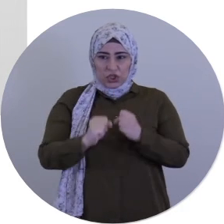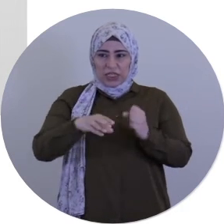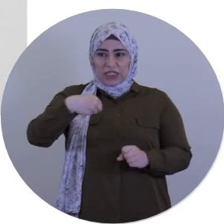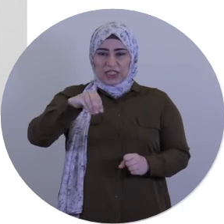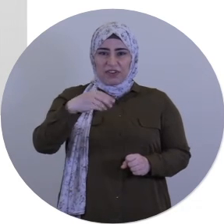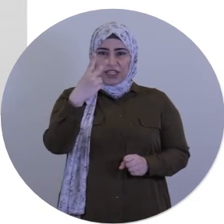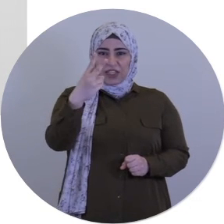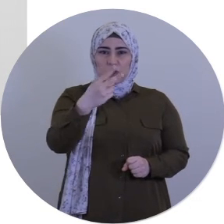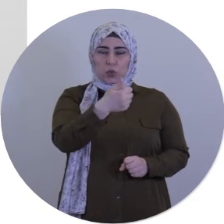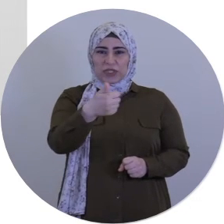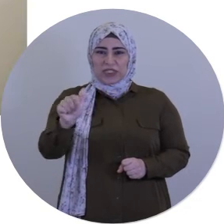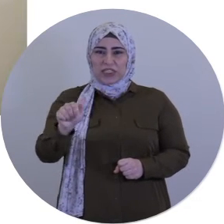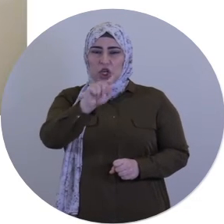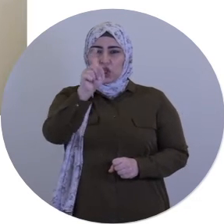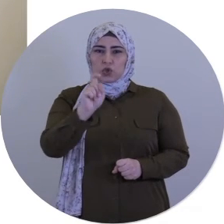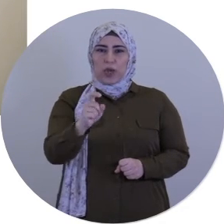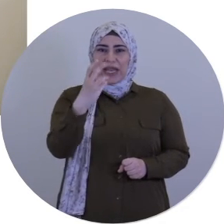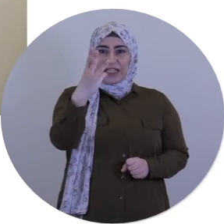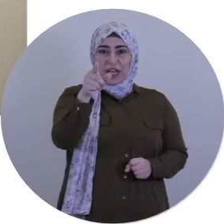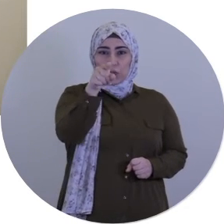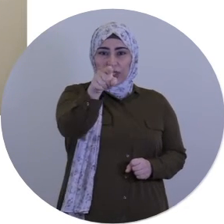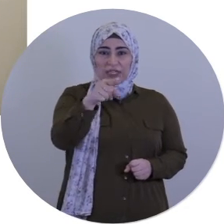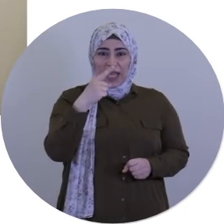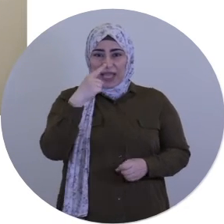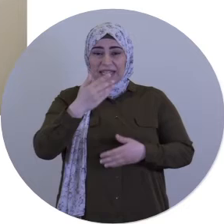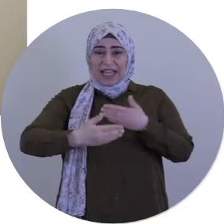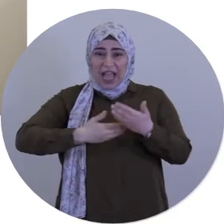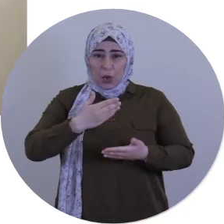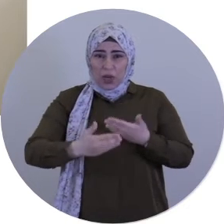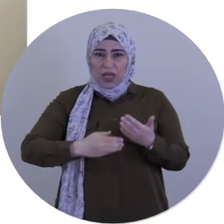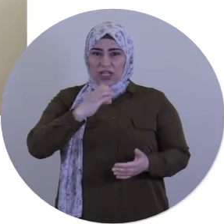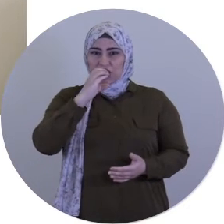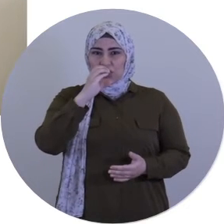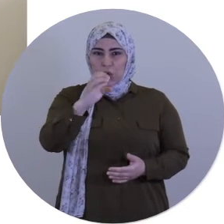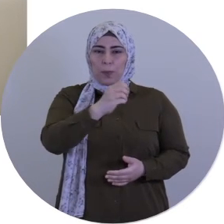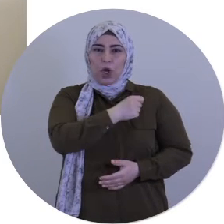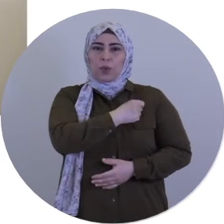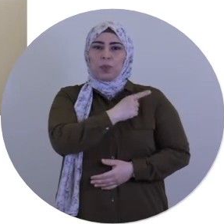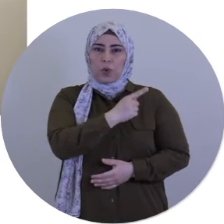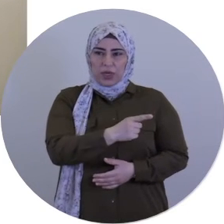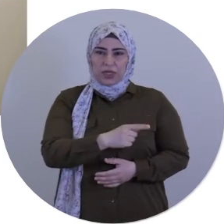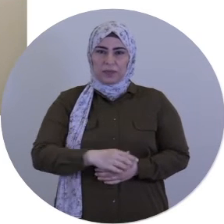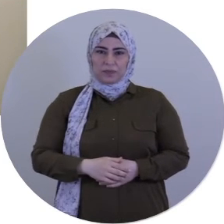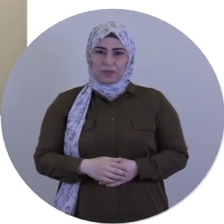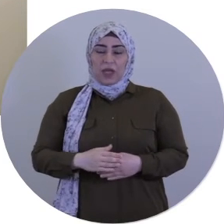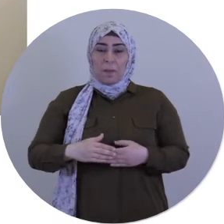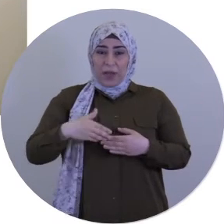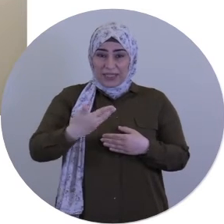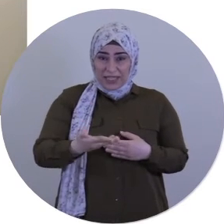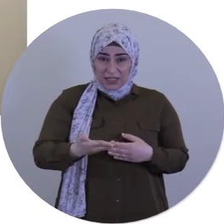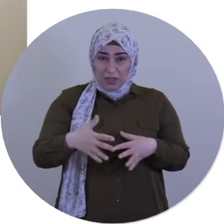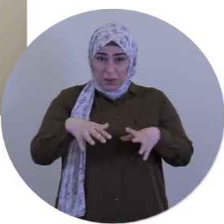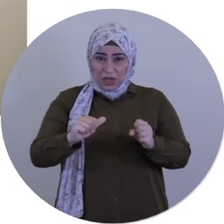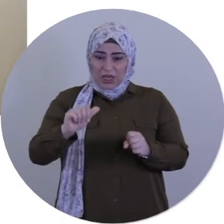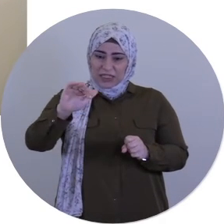It's exercise 3. Please, I advise you to listen to my instructions, pause the video, attempt to do the exercise yourself, and